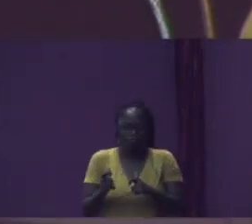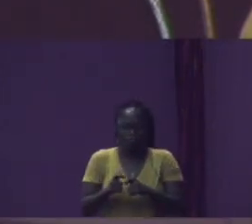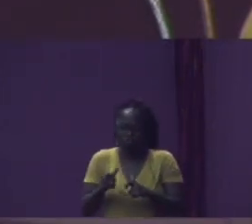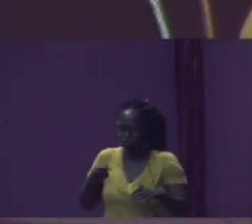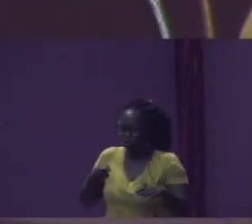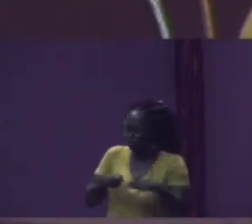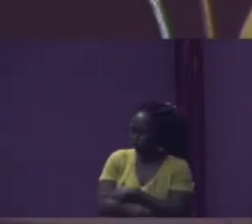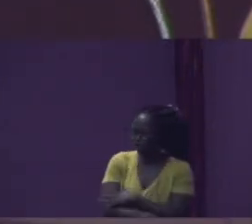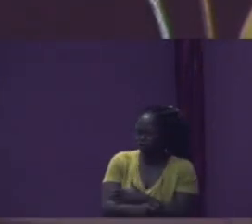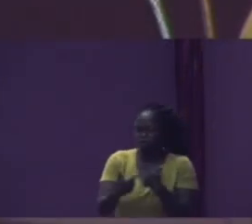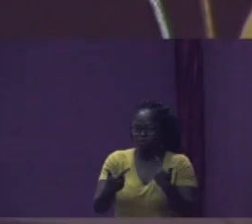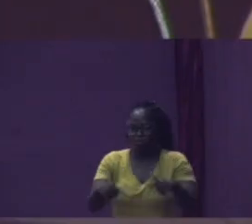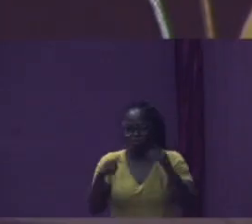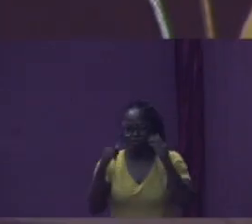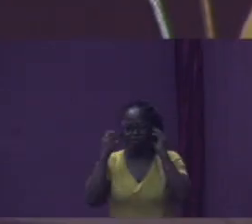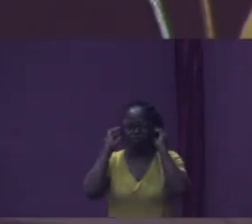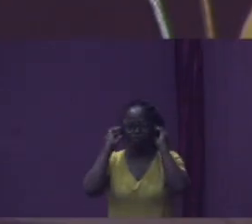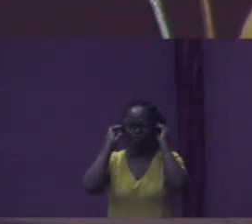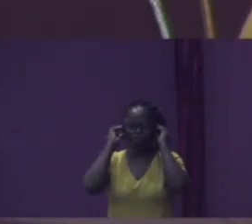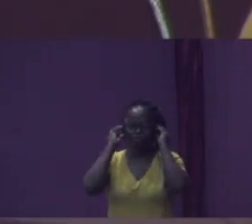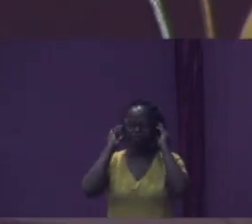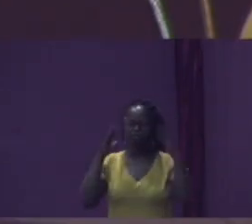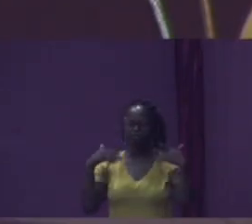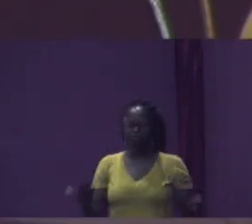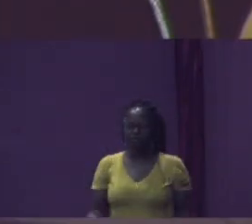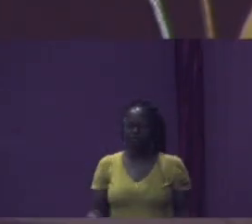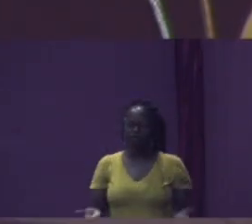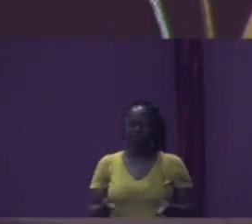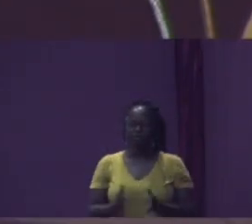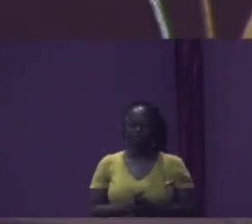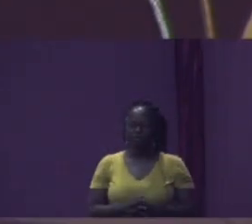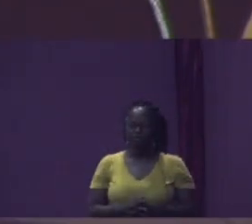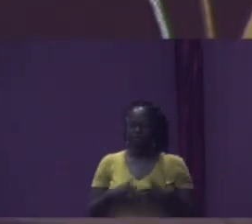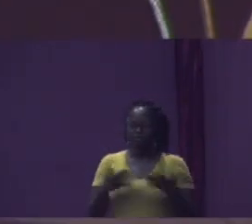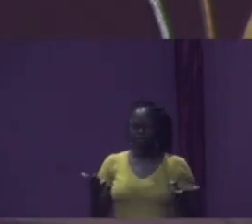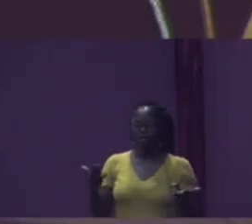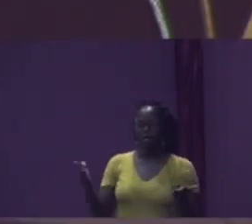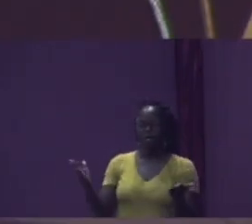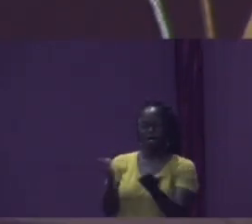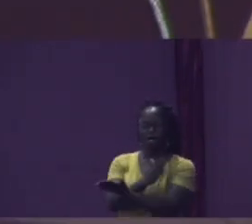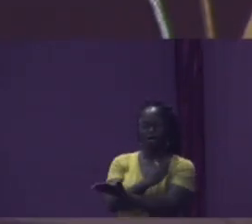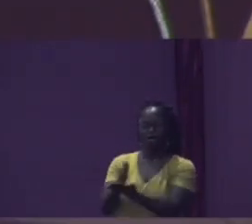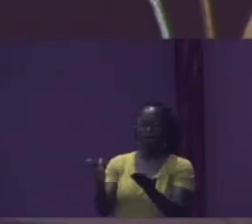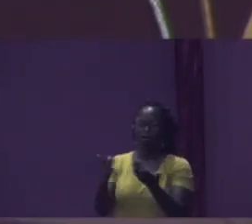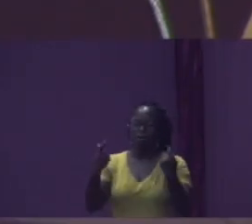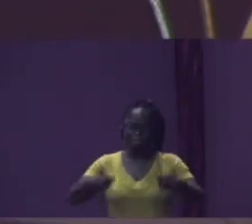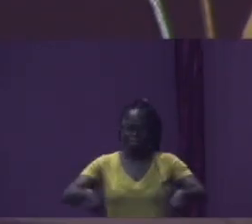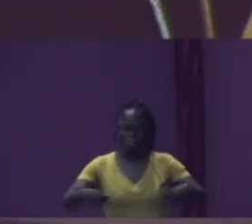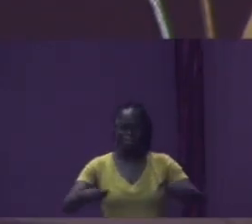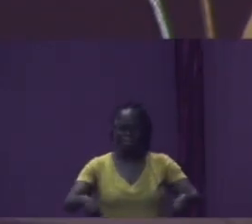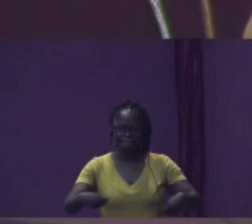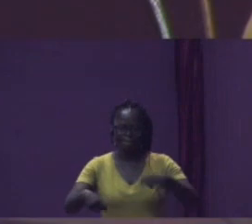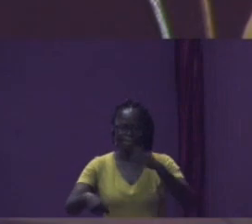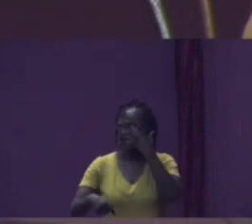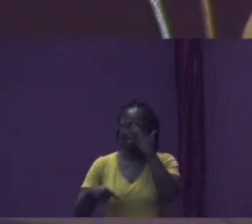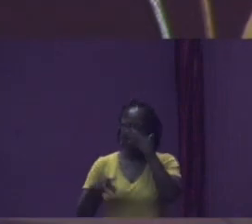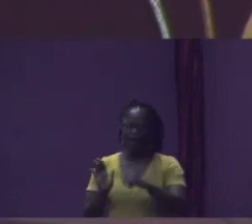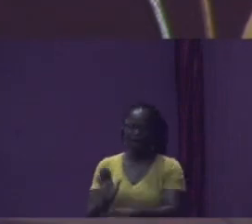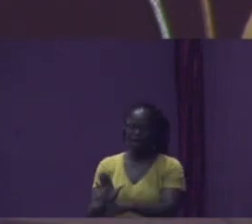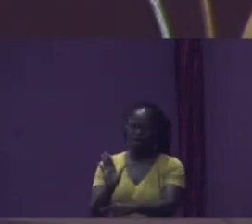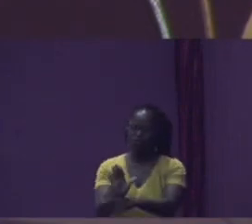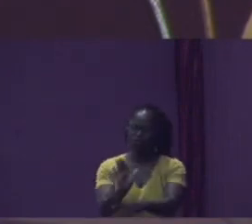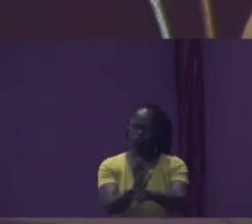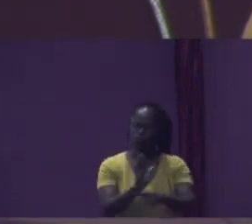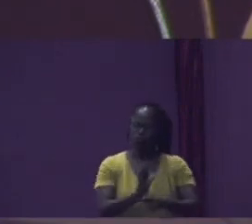towards midwives and home births, right? Because somebody's got to take care of these women, right? So